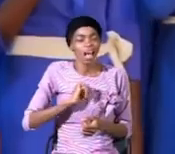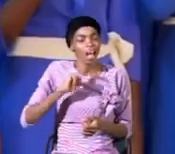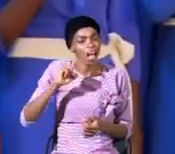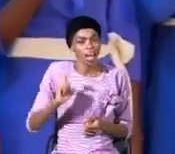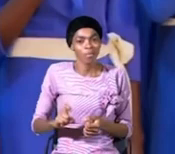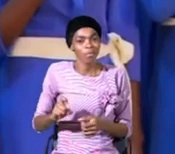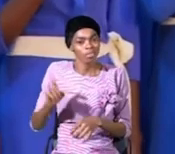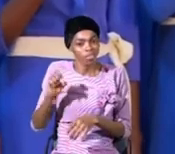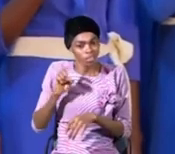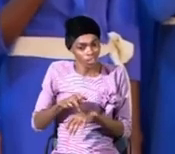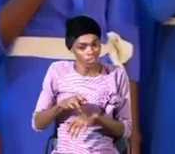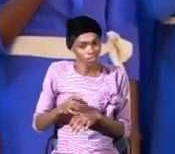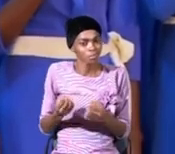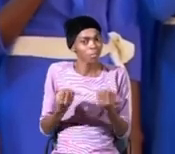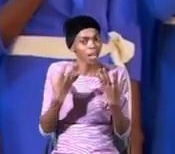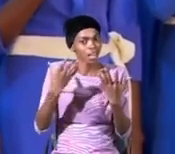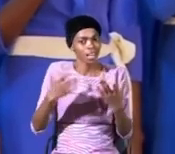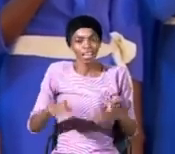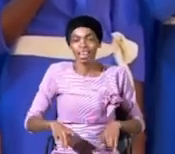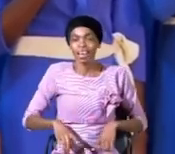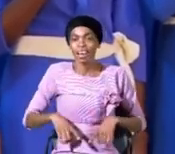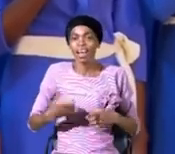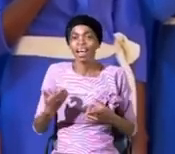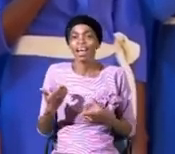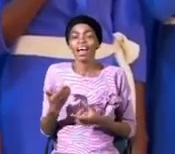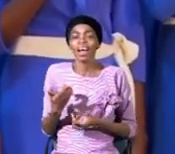lives. I must touch many